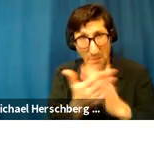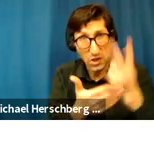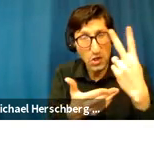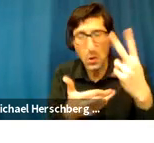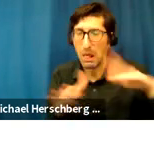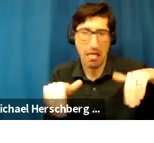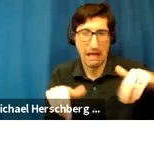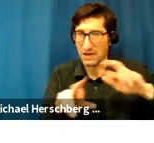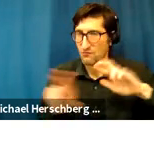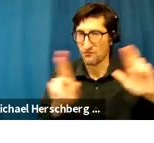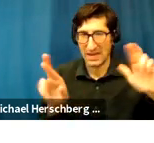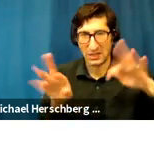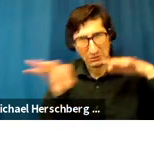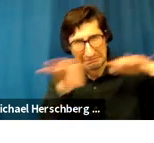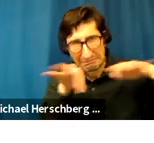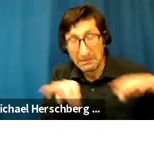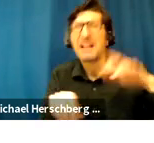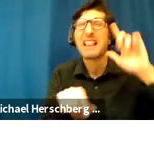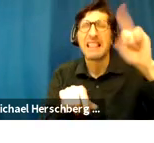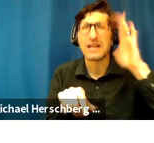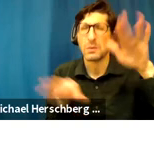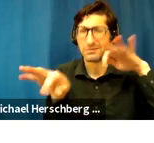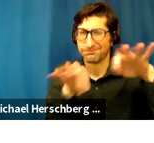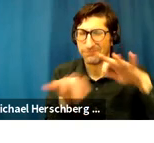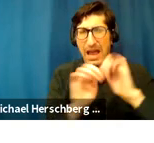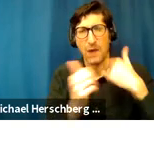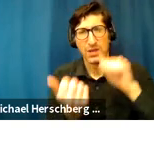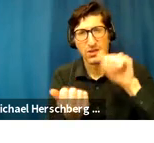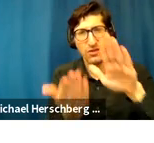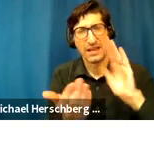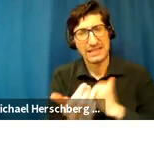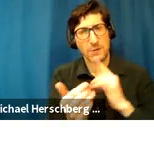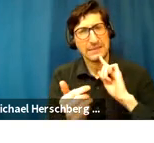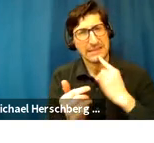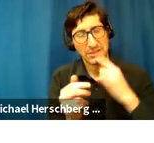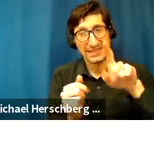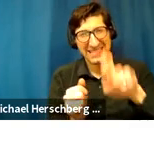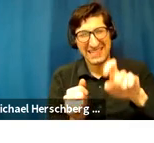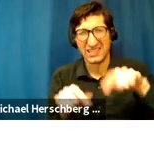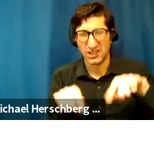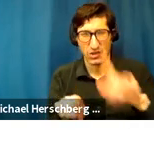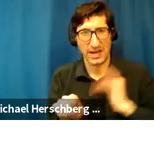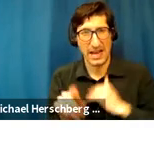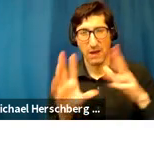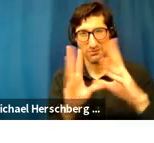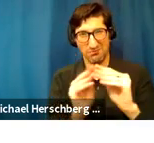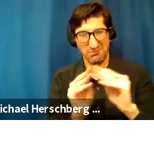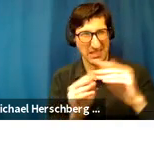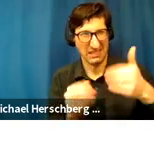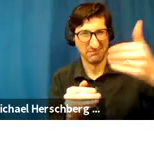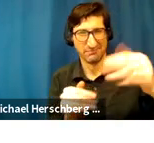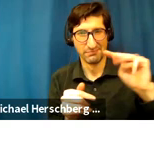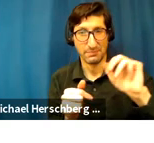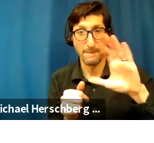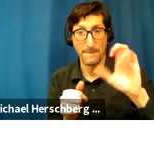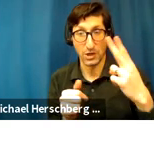our vision for how we will use those funds to address our critical needs at a hearing in March. The last source of funding is our